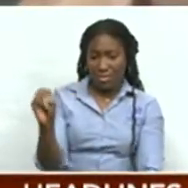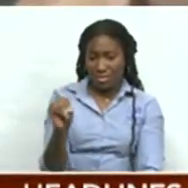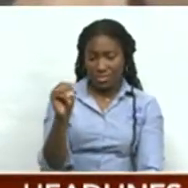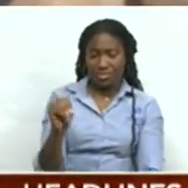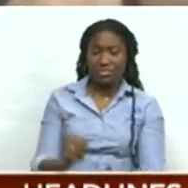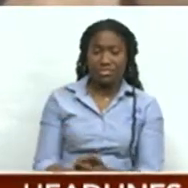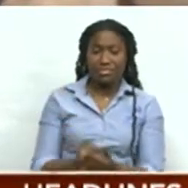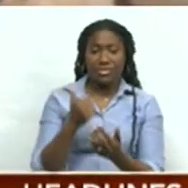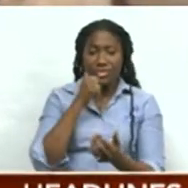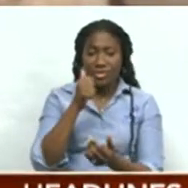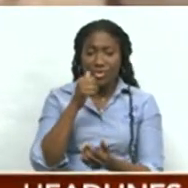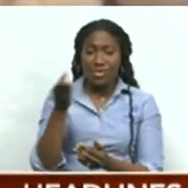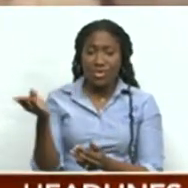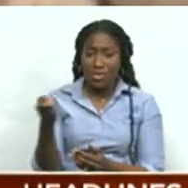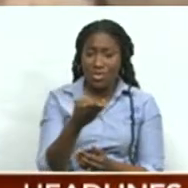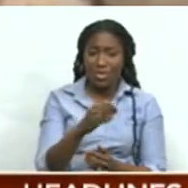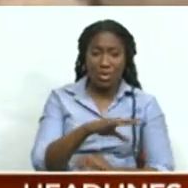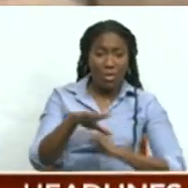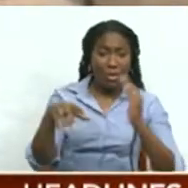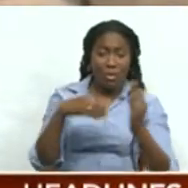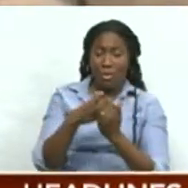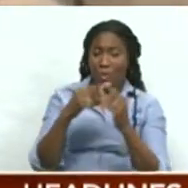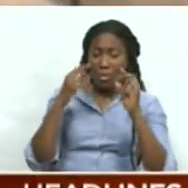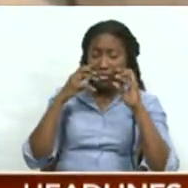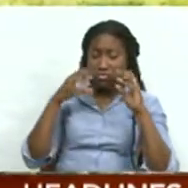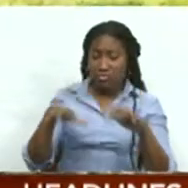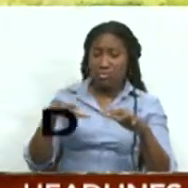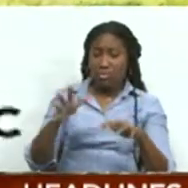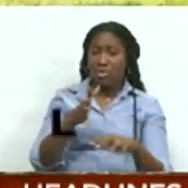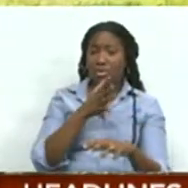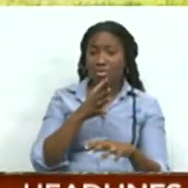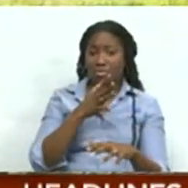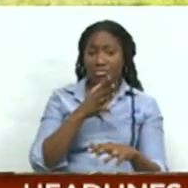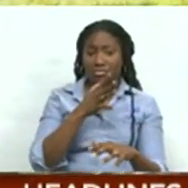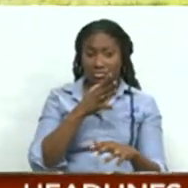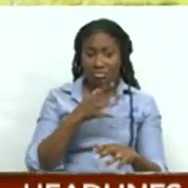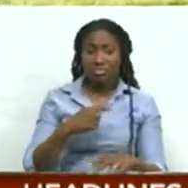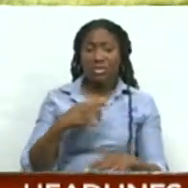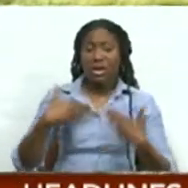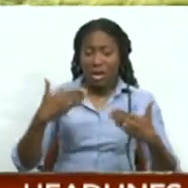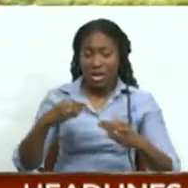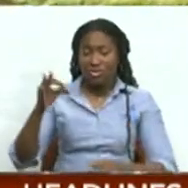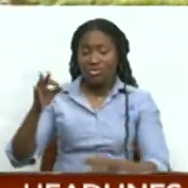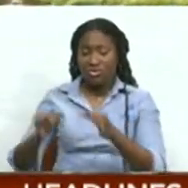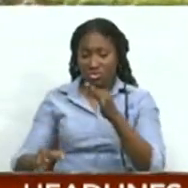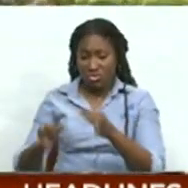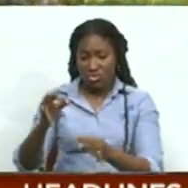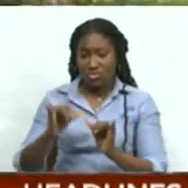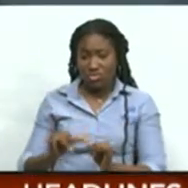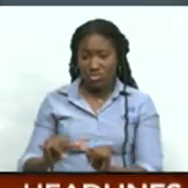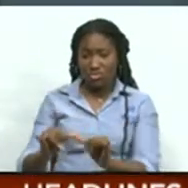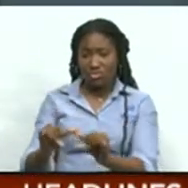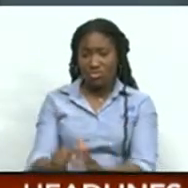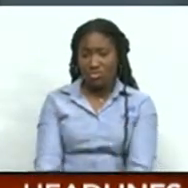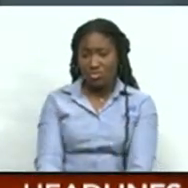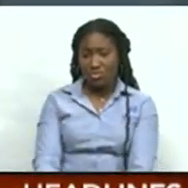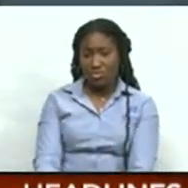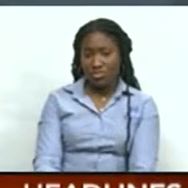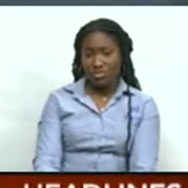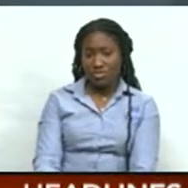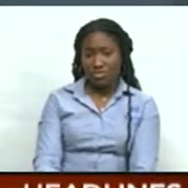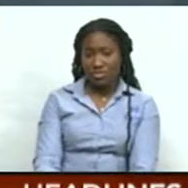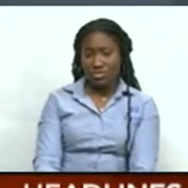end rocked the nation. Her mother is relieved that the wheels of justice are turning. I was happy for